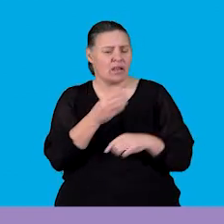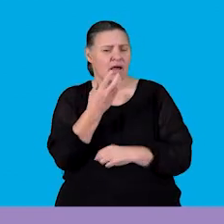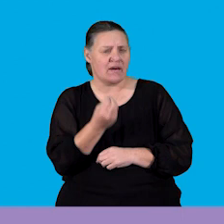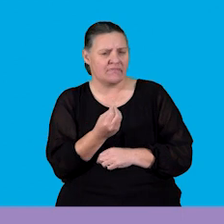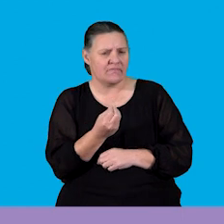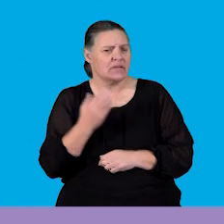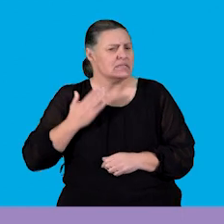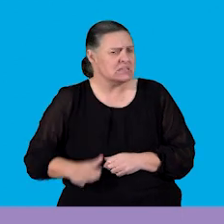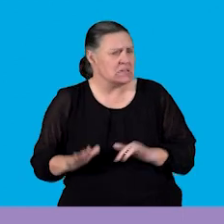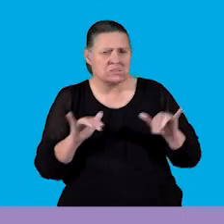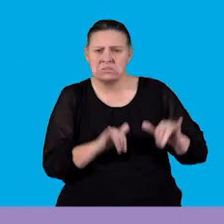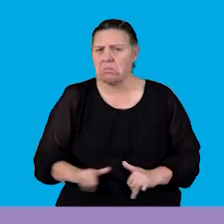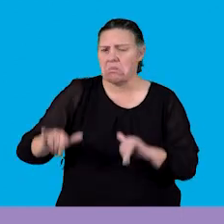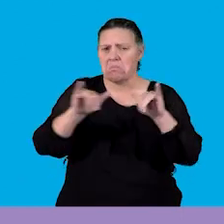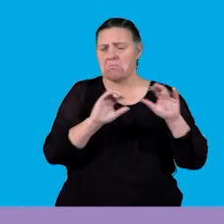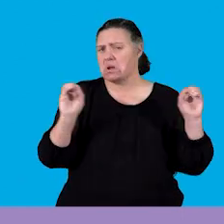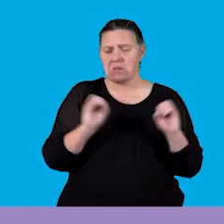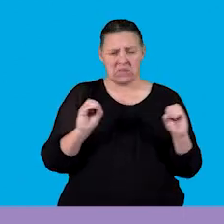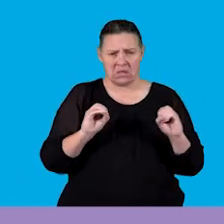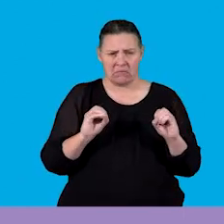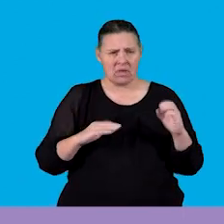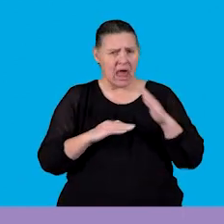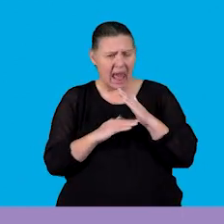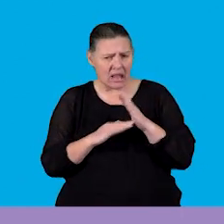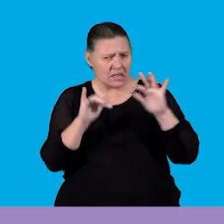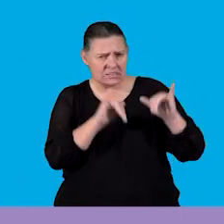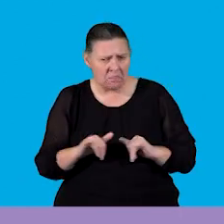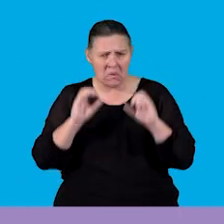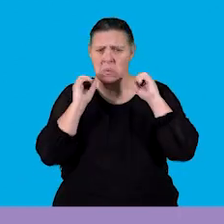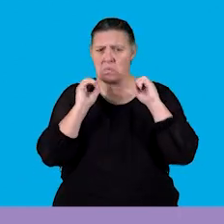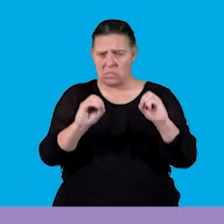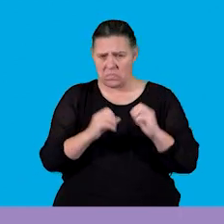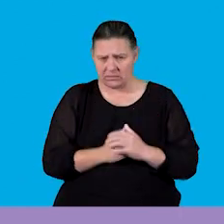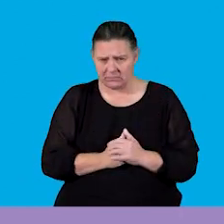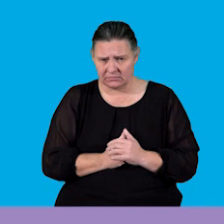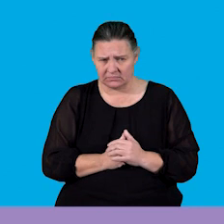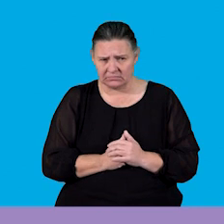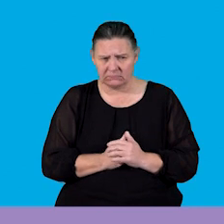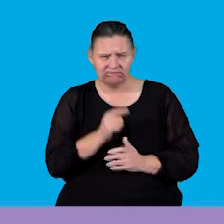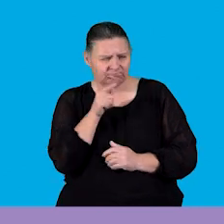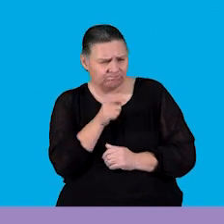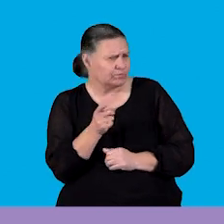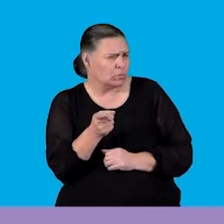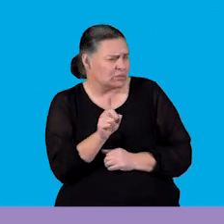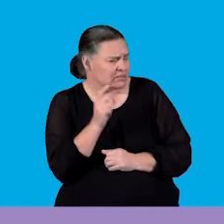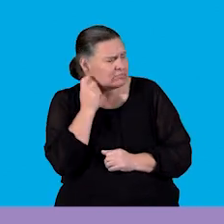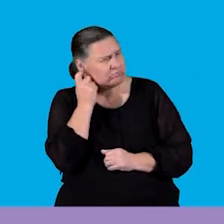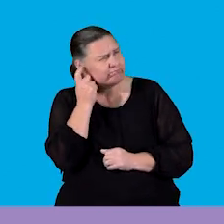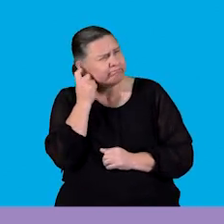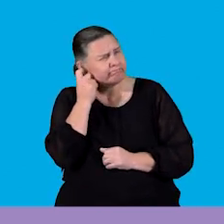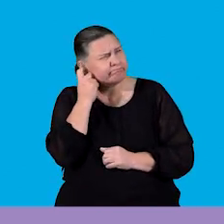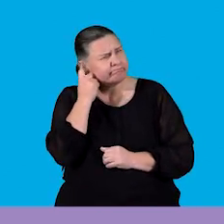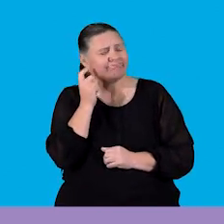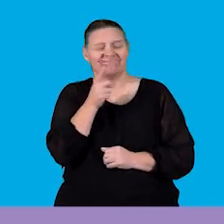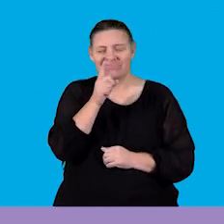this triangle there are no sides that are equal, and there are no angles that are equal. So which type of